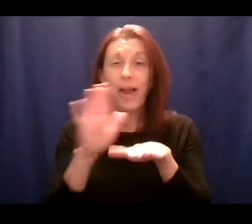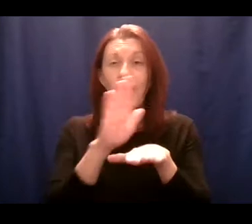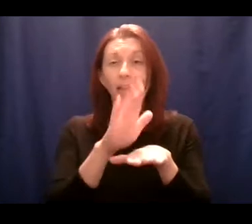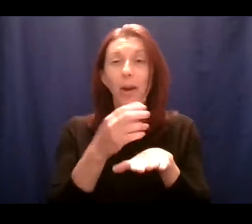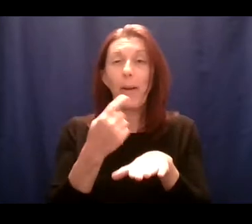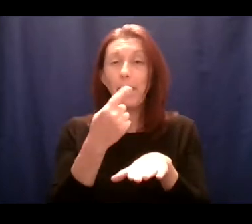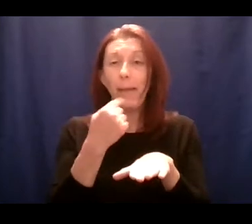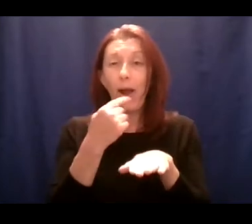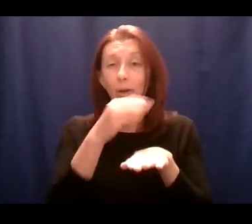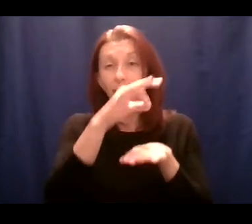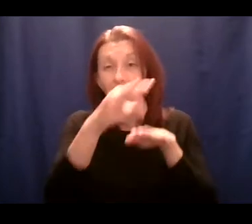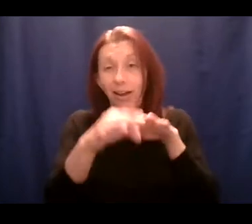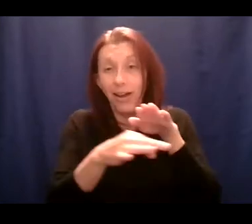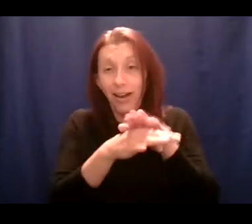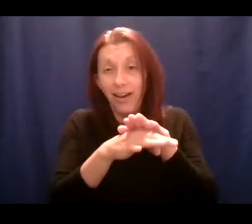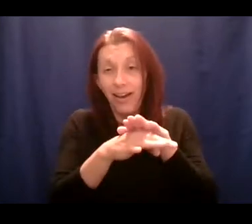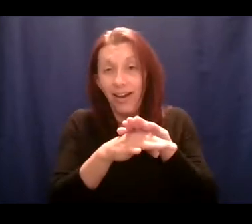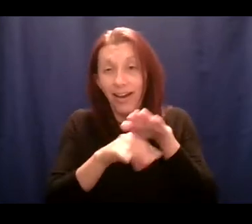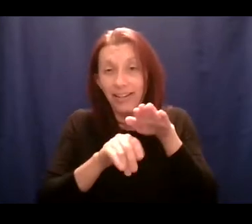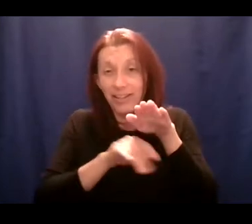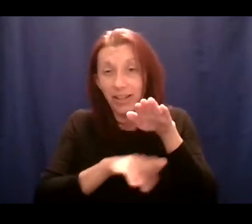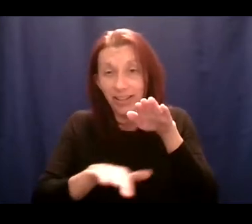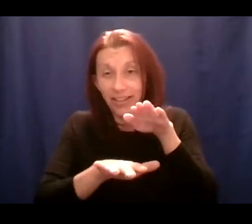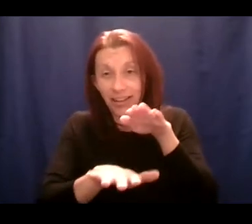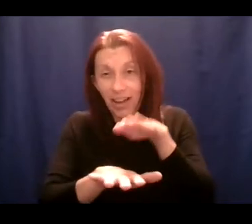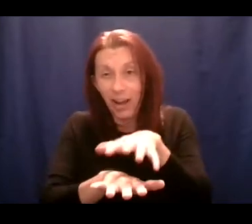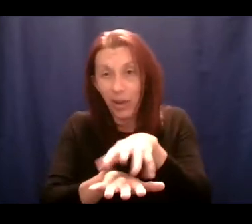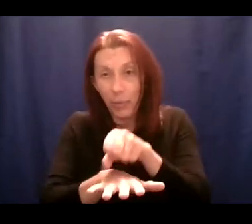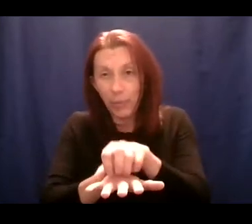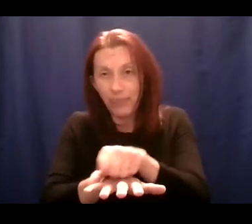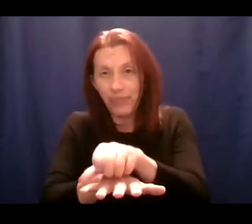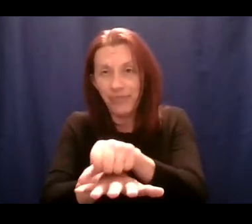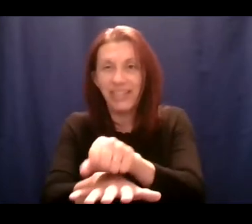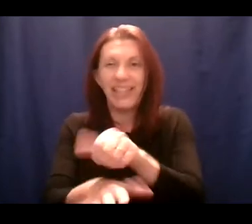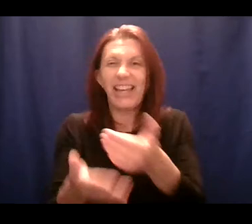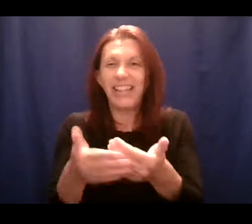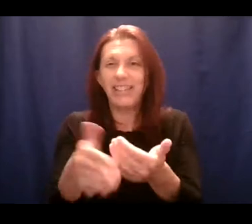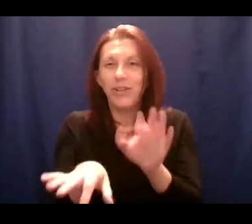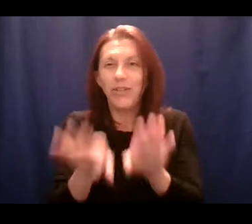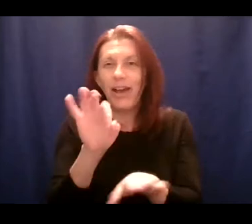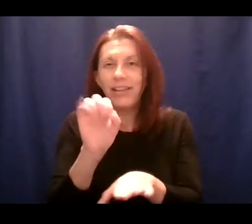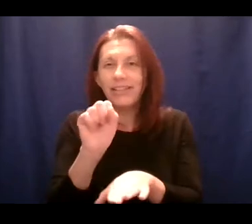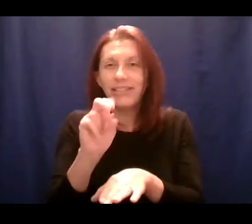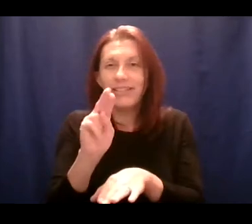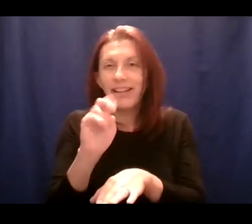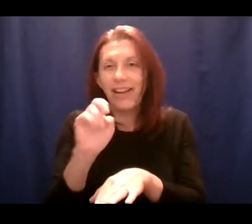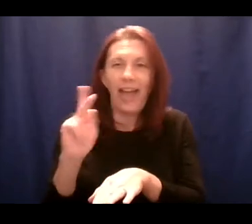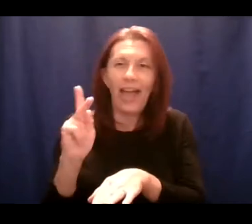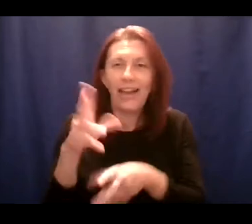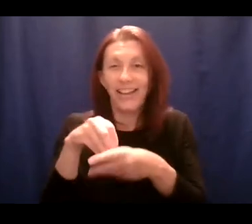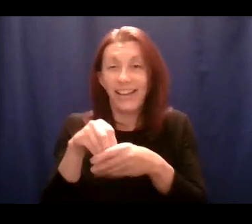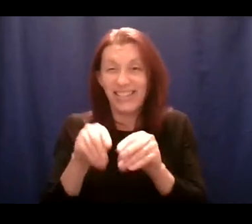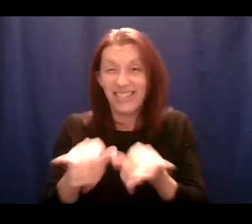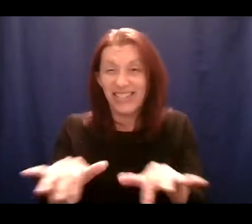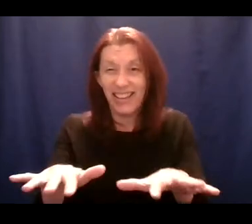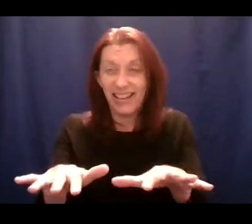makes it really convenient to find those little snacks hiding in the sand. All right, my friends. So we've looked